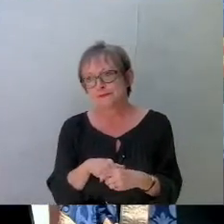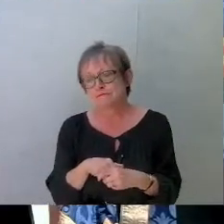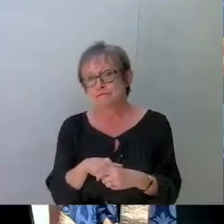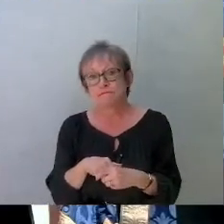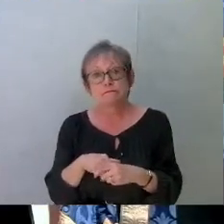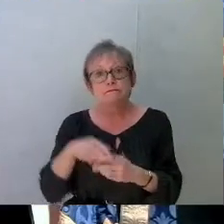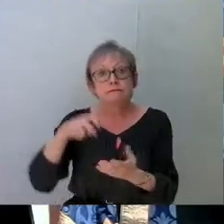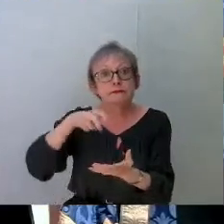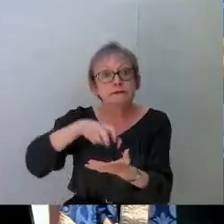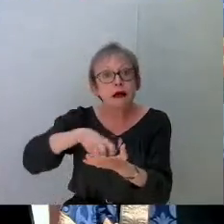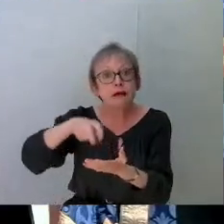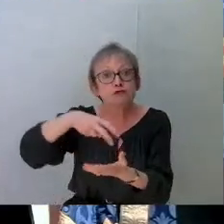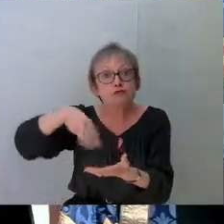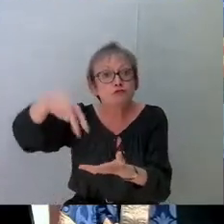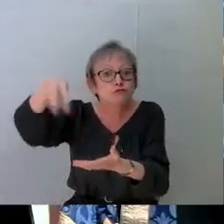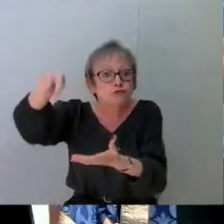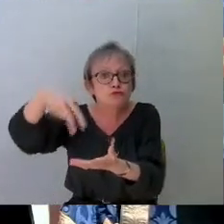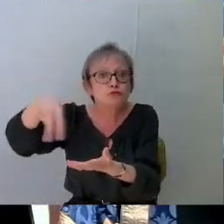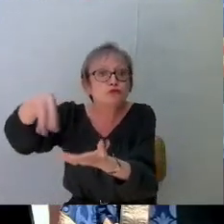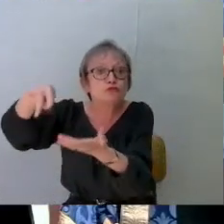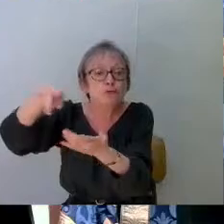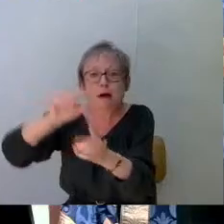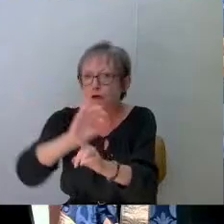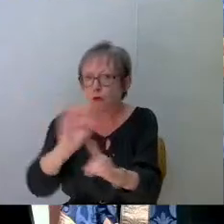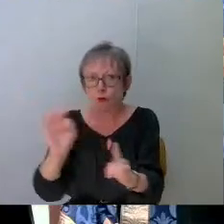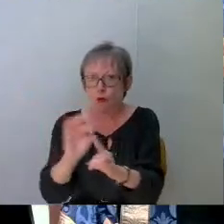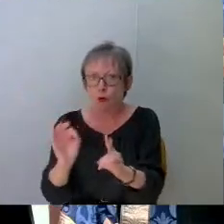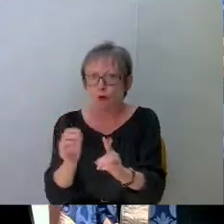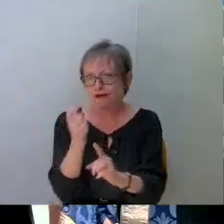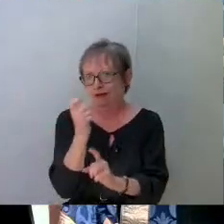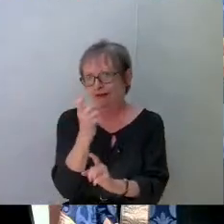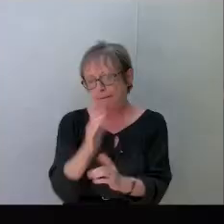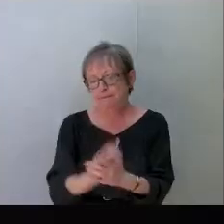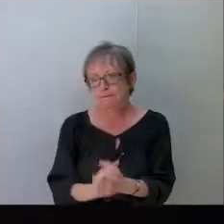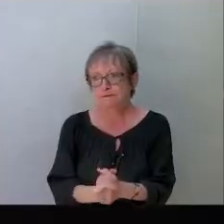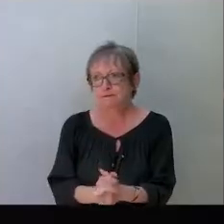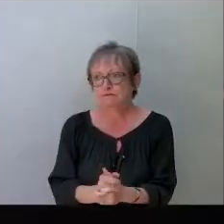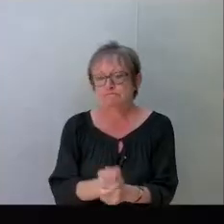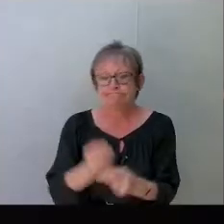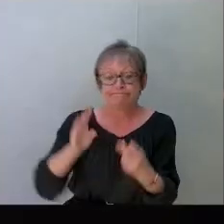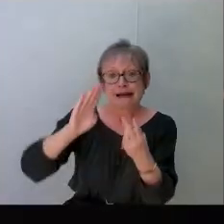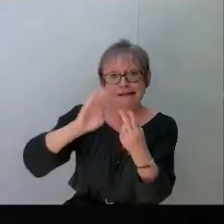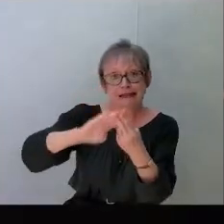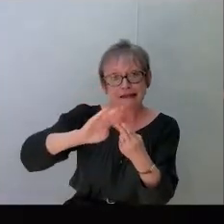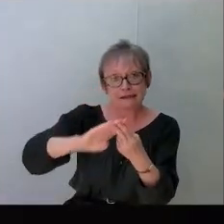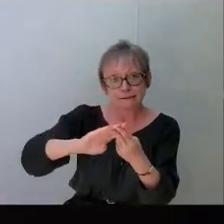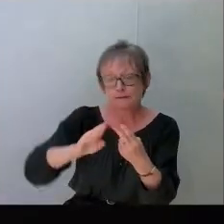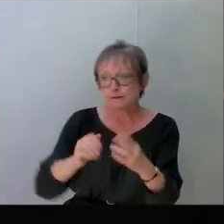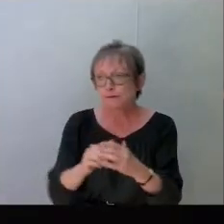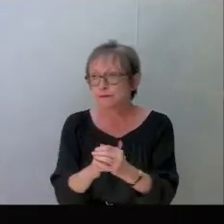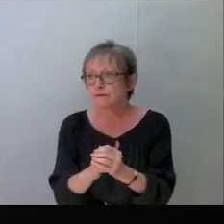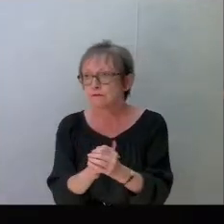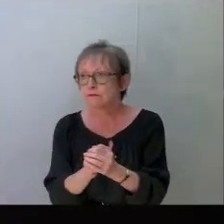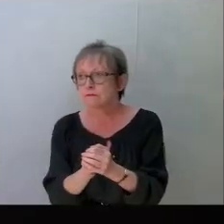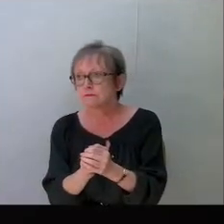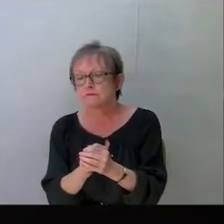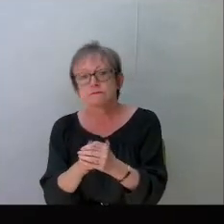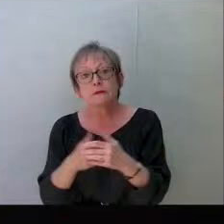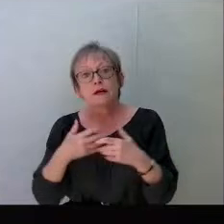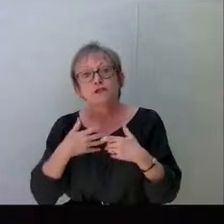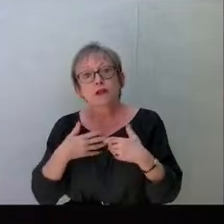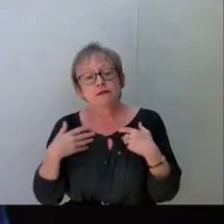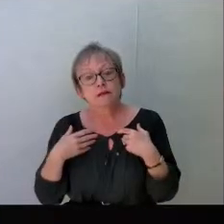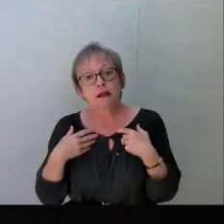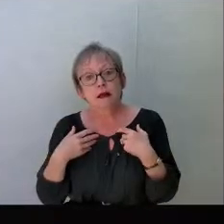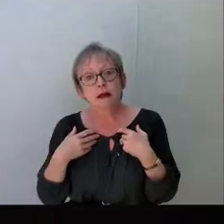Dance your way across, have a great time, but no selfies with the Chancellor. Secondly, the Chancellor doesn't